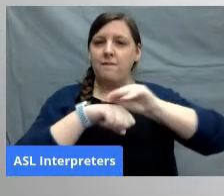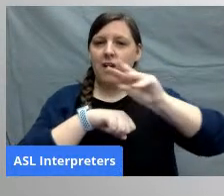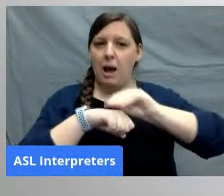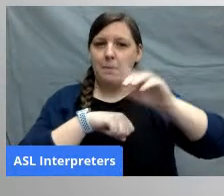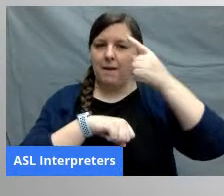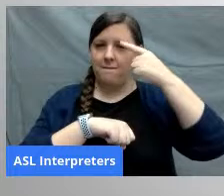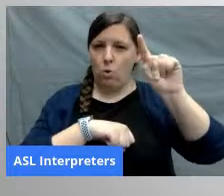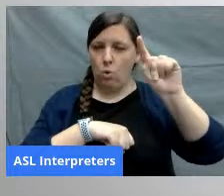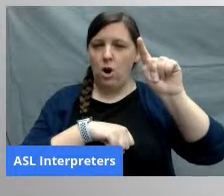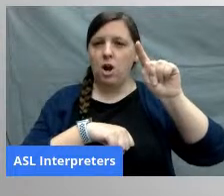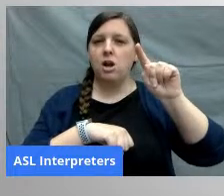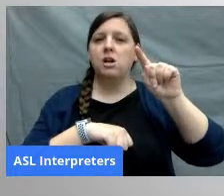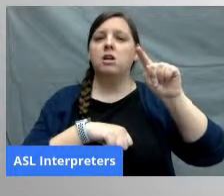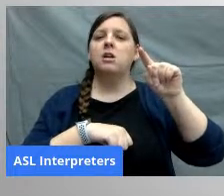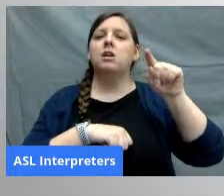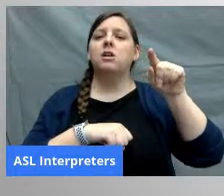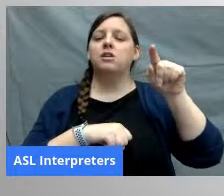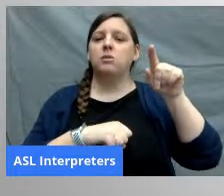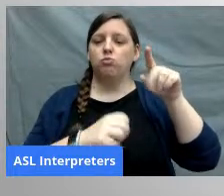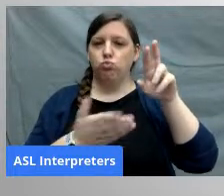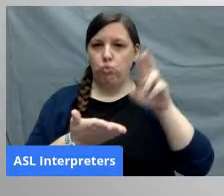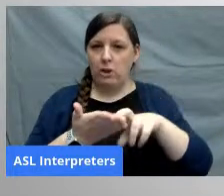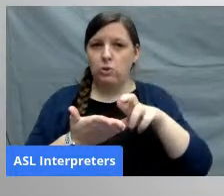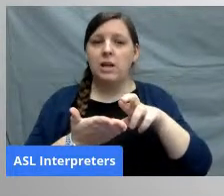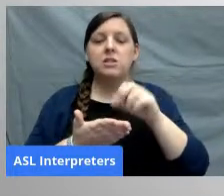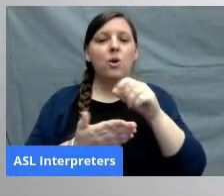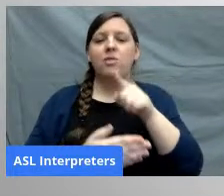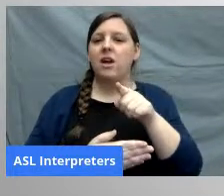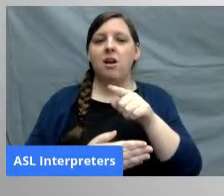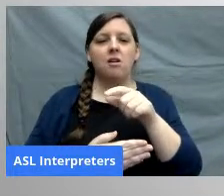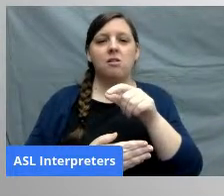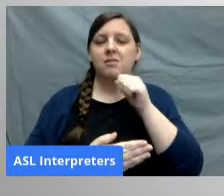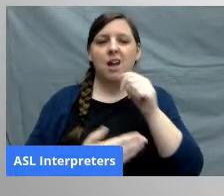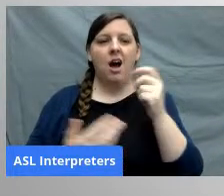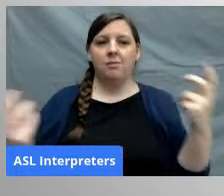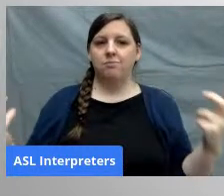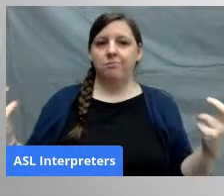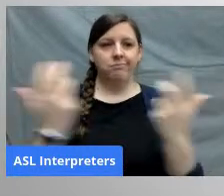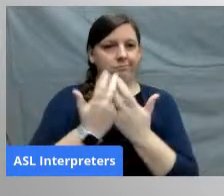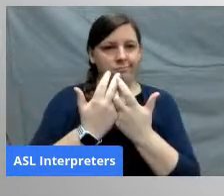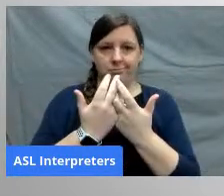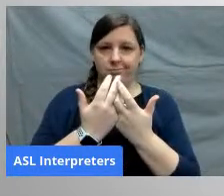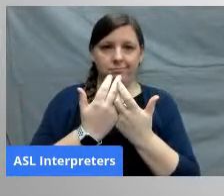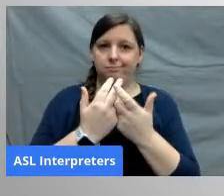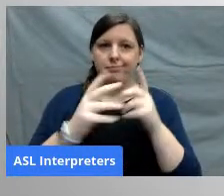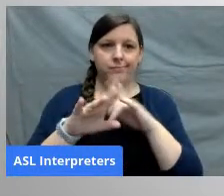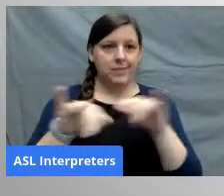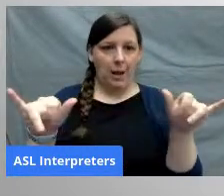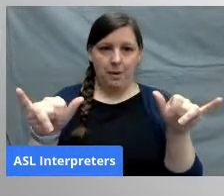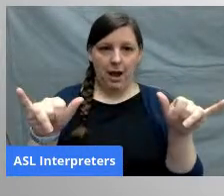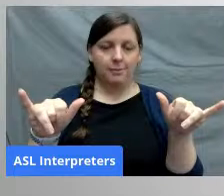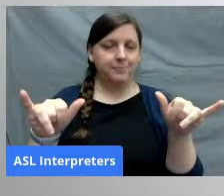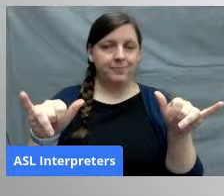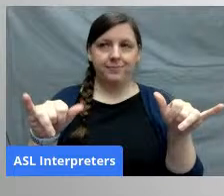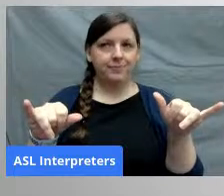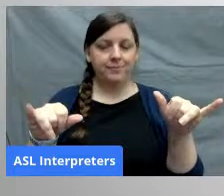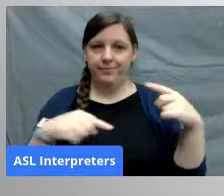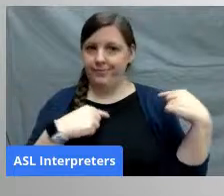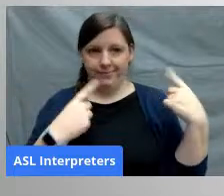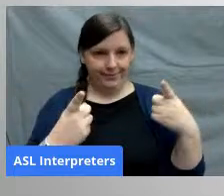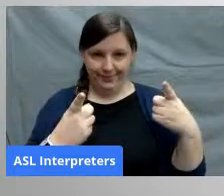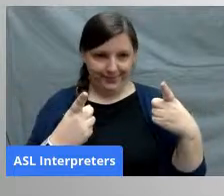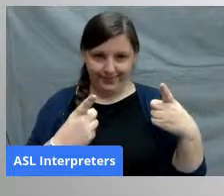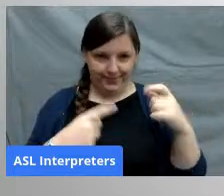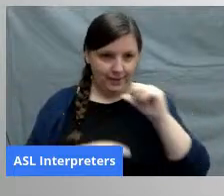Mm-hmm. And so that's why they are not aligned and historically have not been aligned, because those high